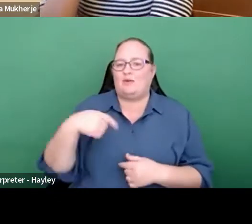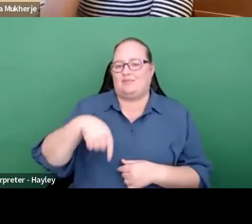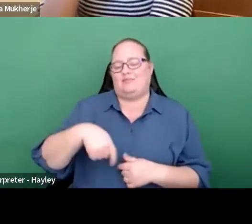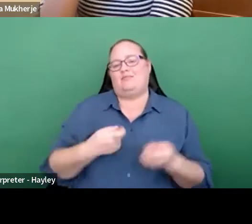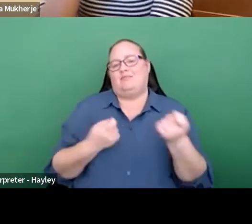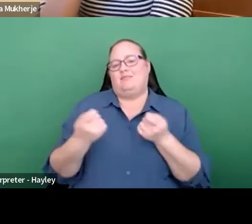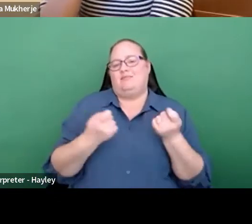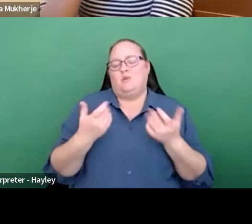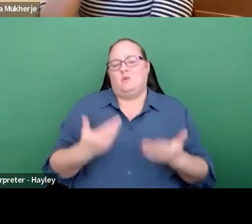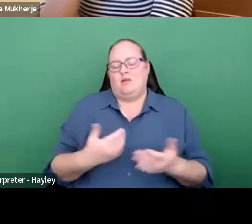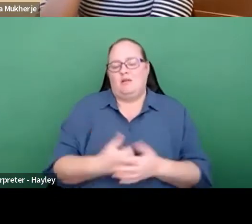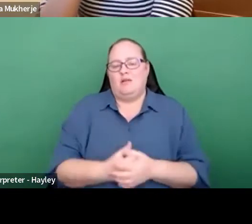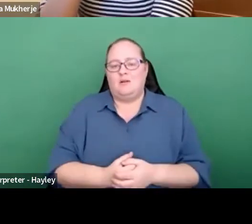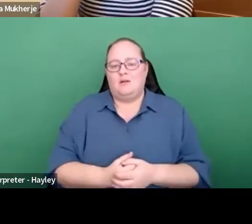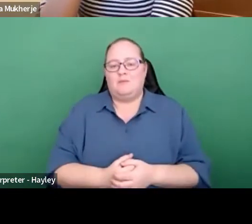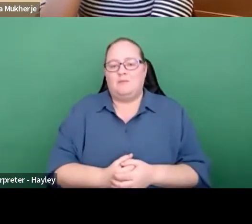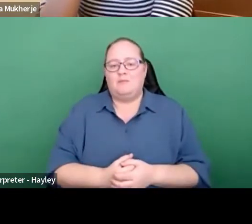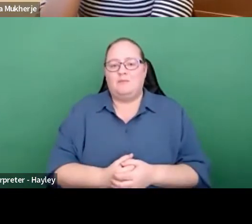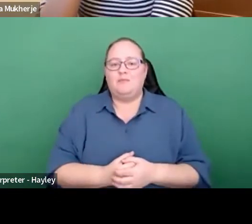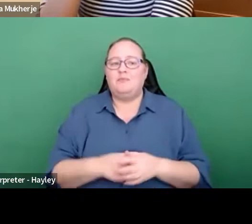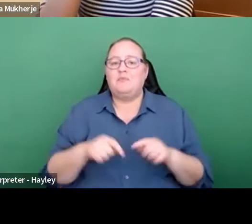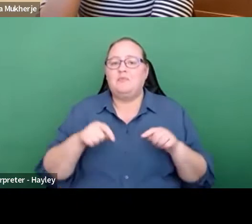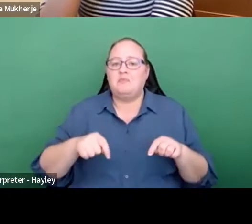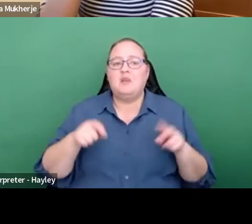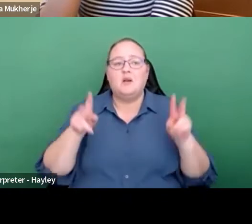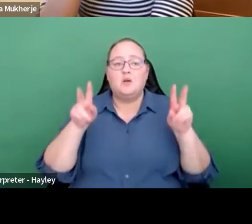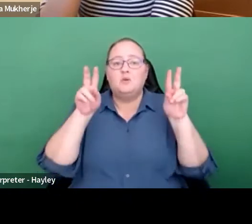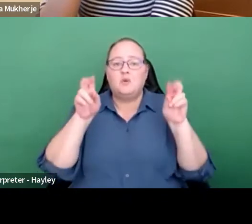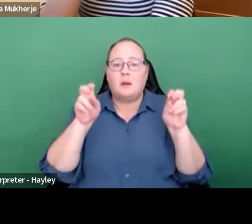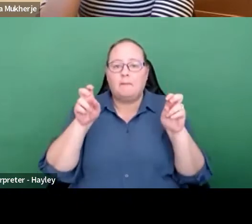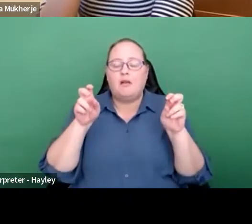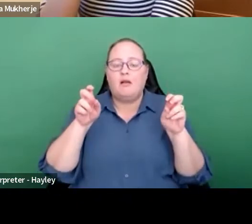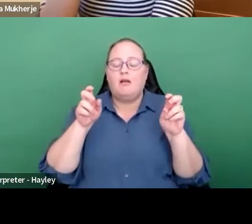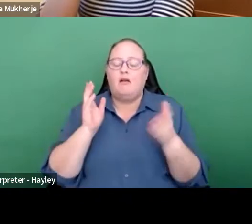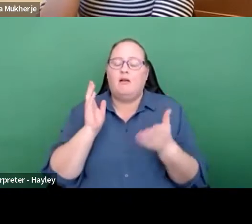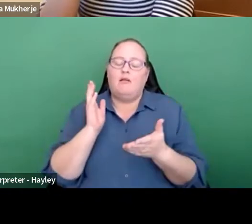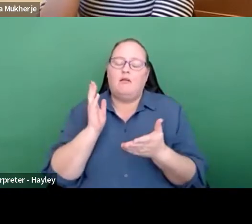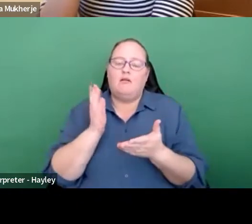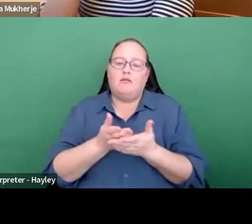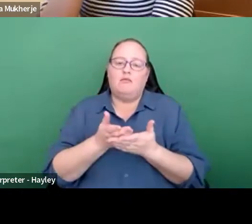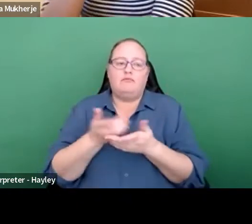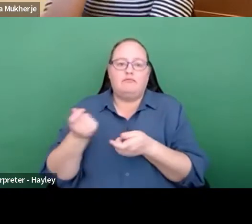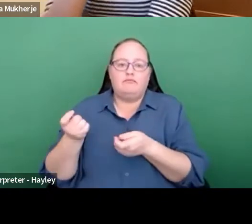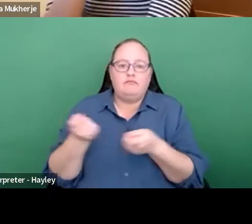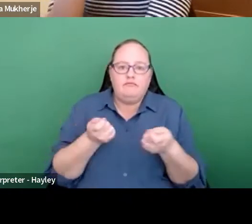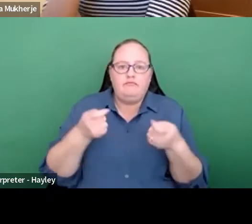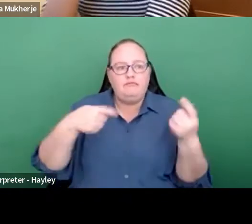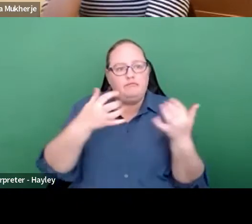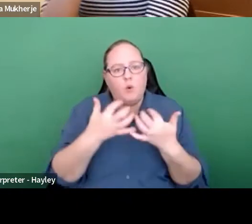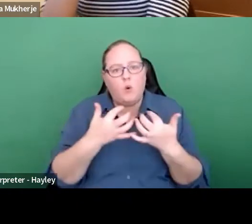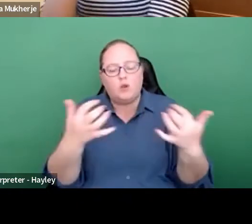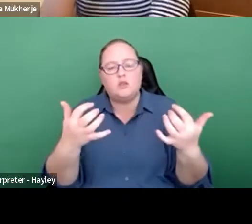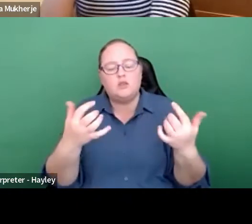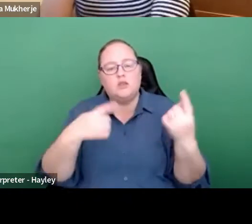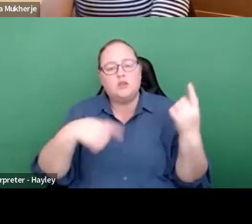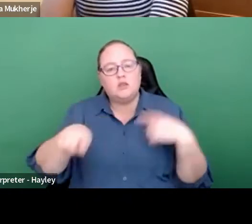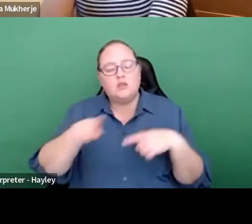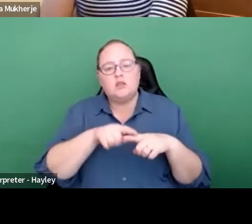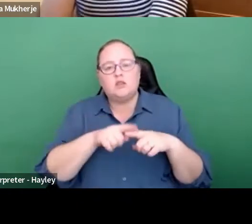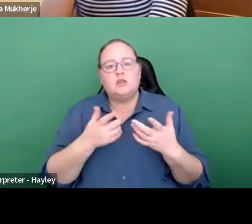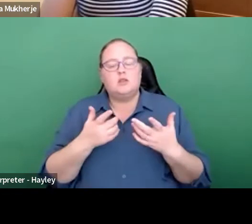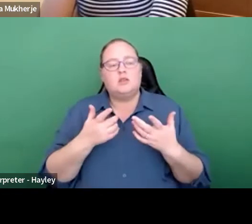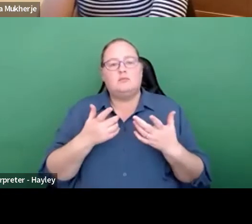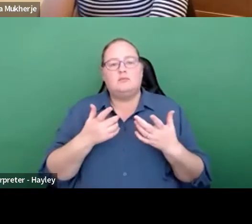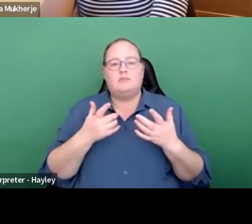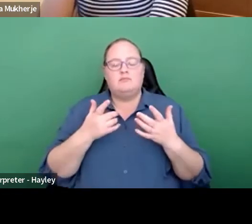event today, which I think is bringing a topic of conversation to an audience that we experience is not always focused on this,